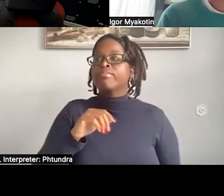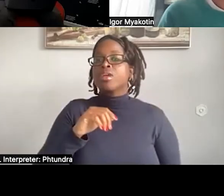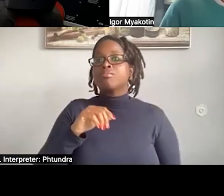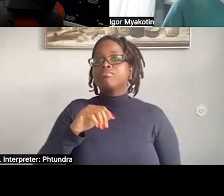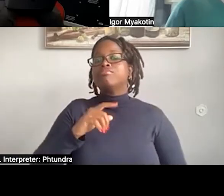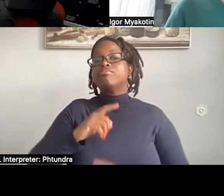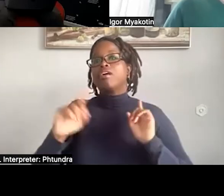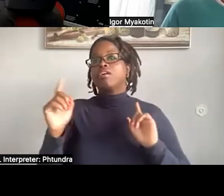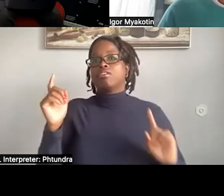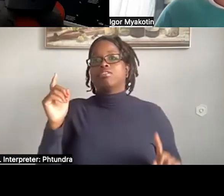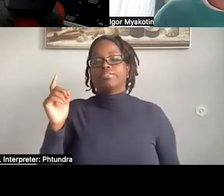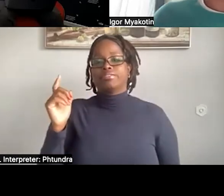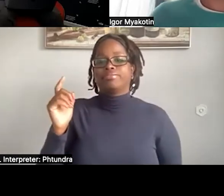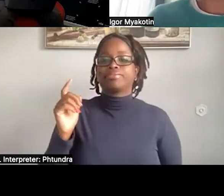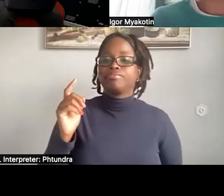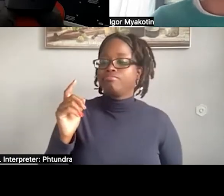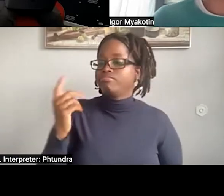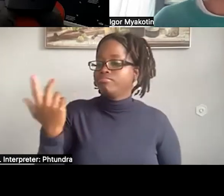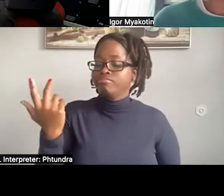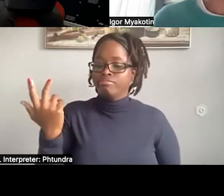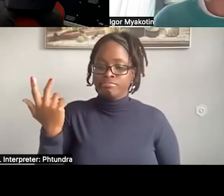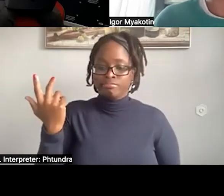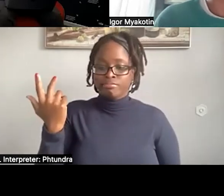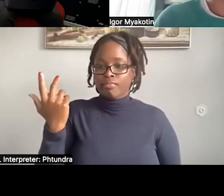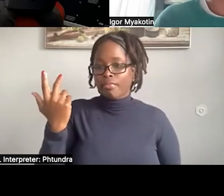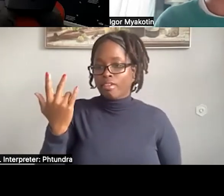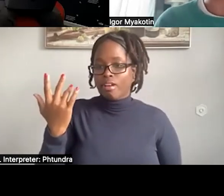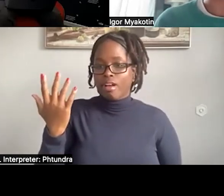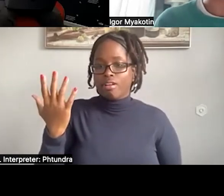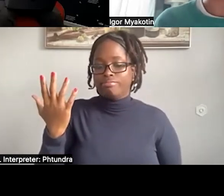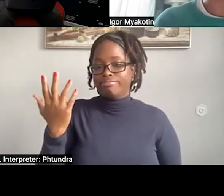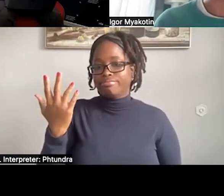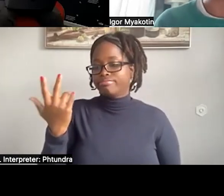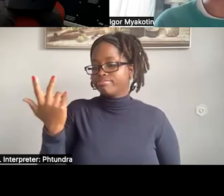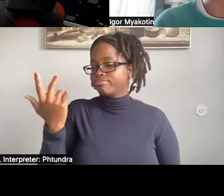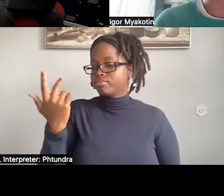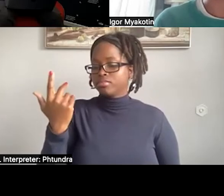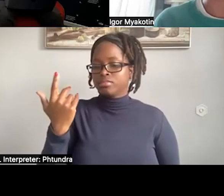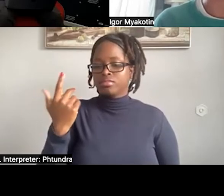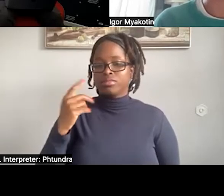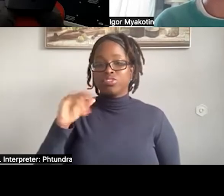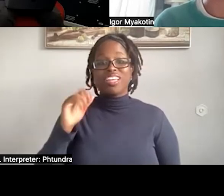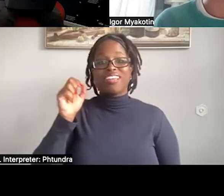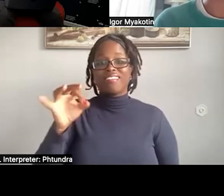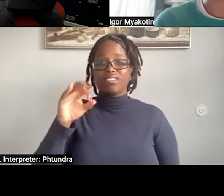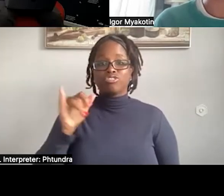way through, it was even, you know, if Jenna would decide that she goes